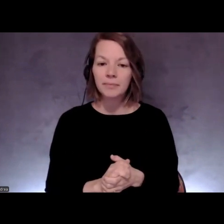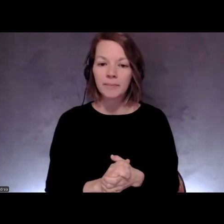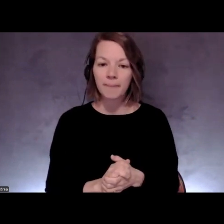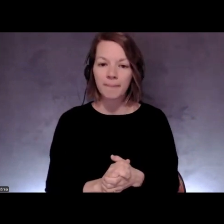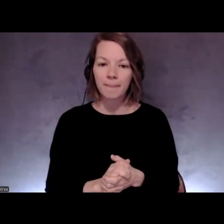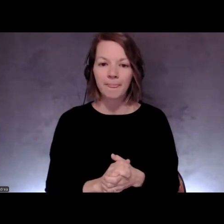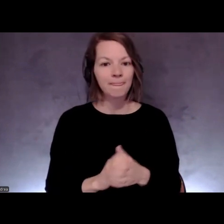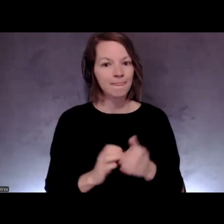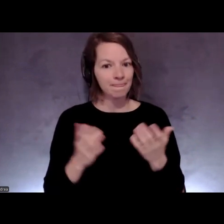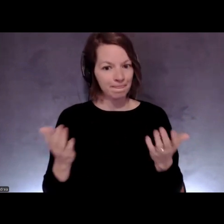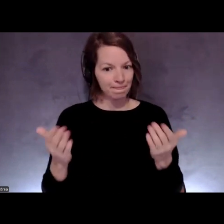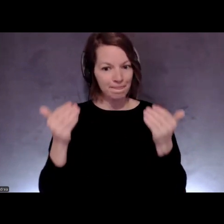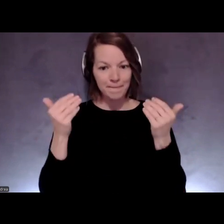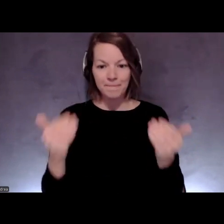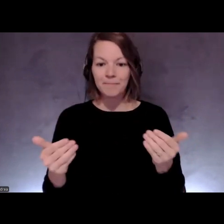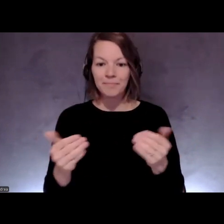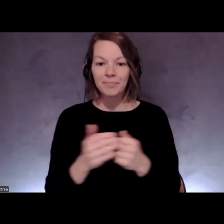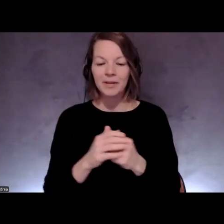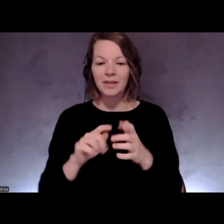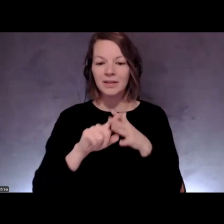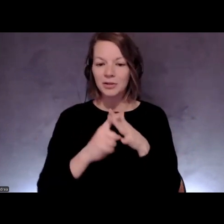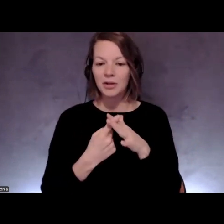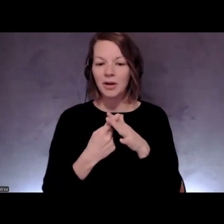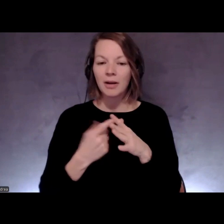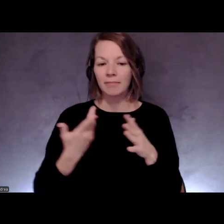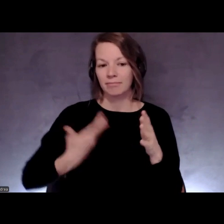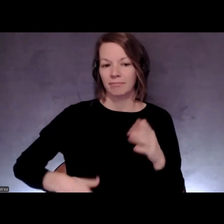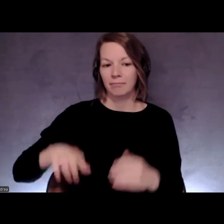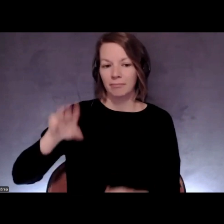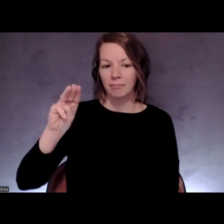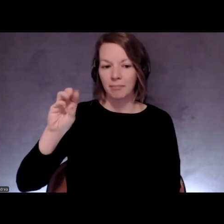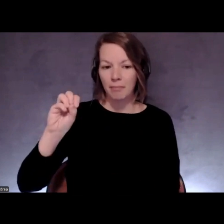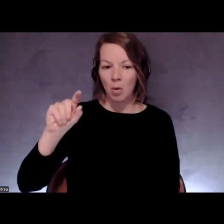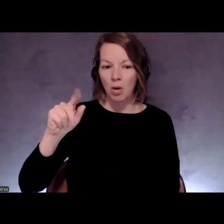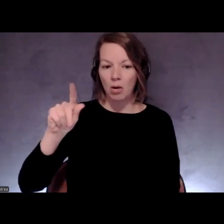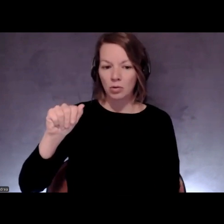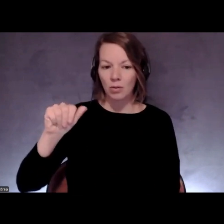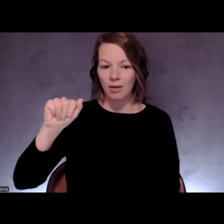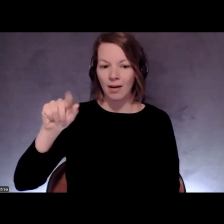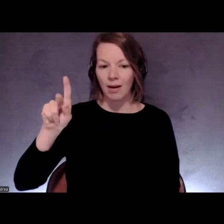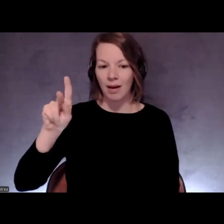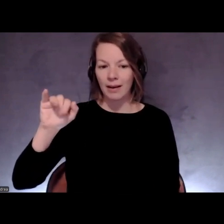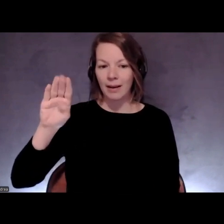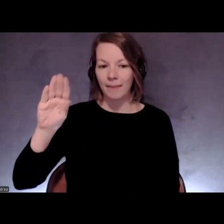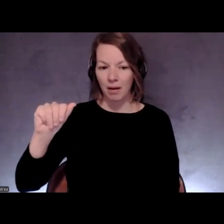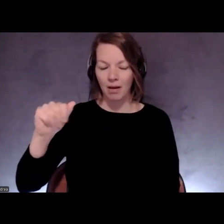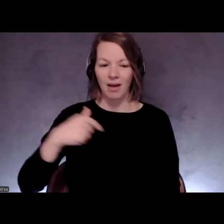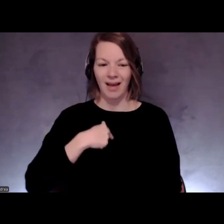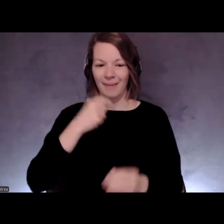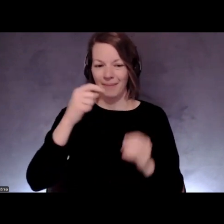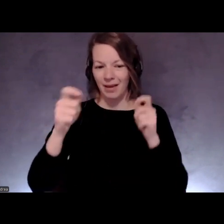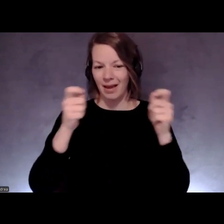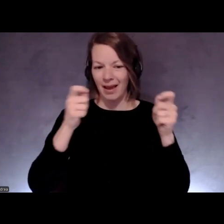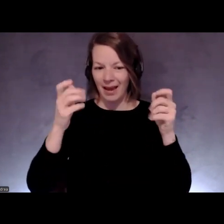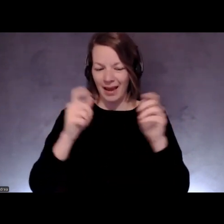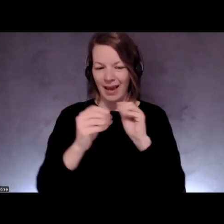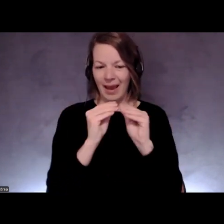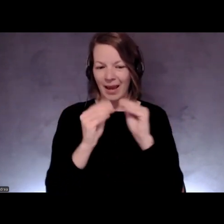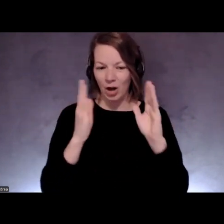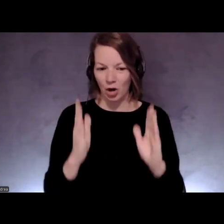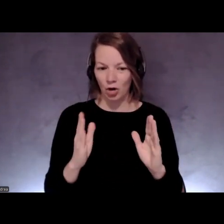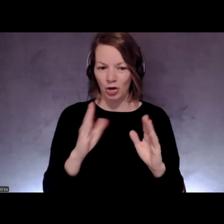So yeah, I would like to get started. My name is Motoko Akiba. I'm serving as the editor-in-chief of